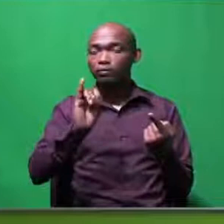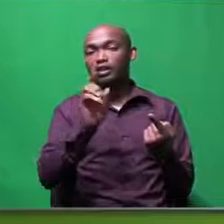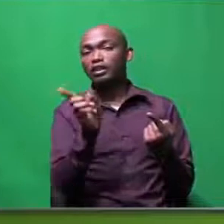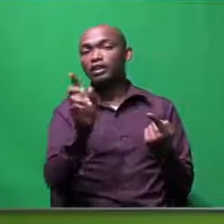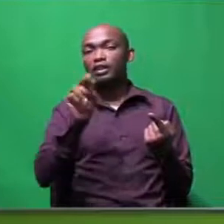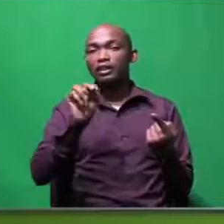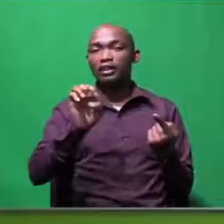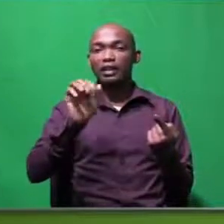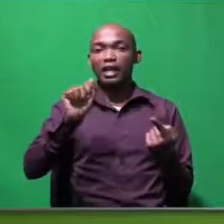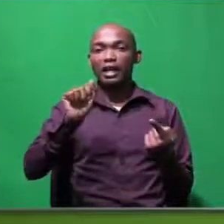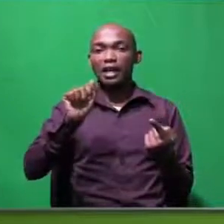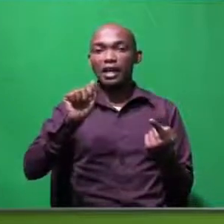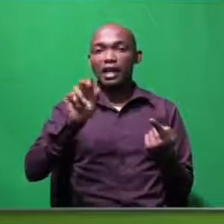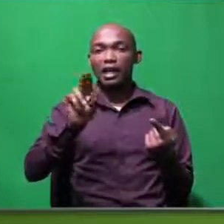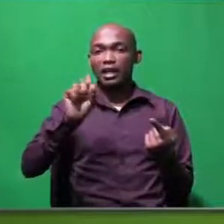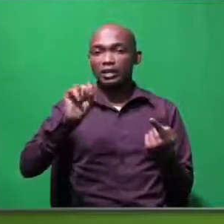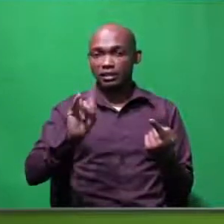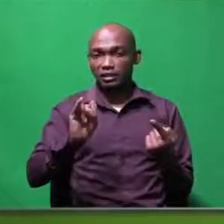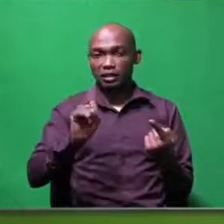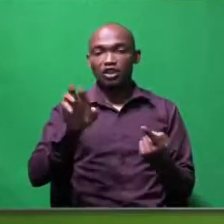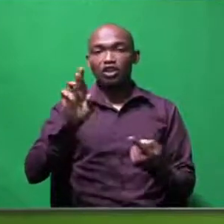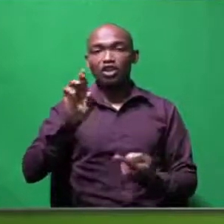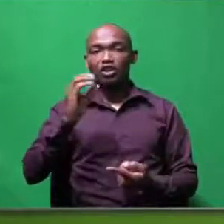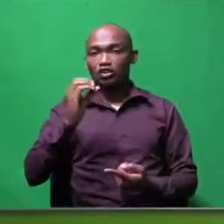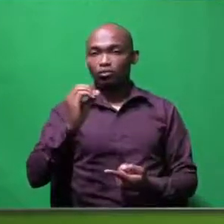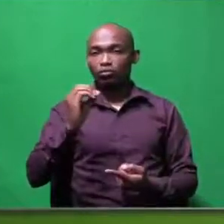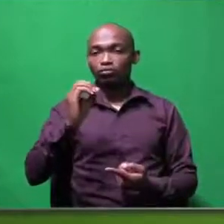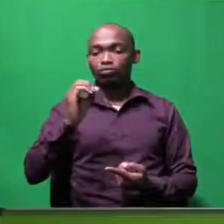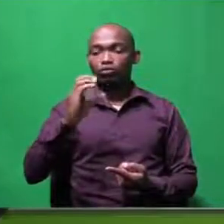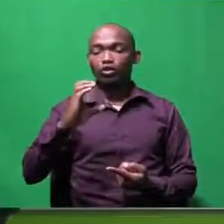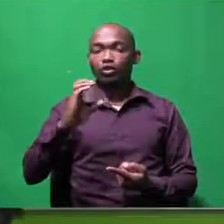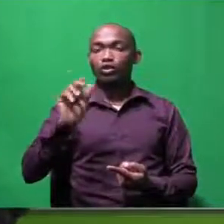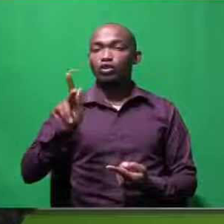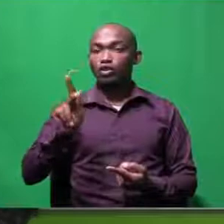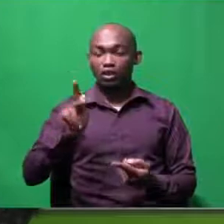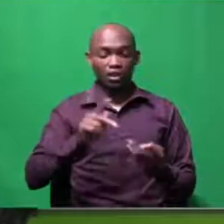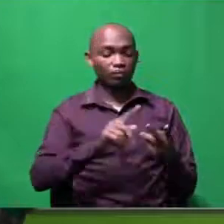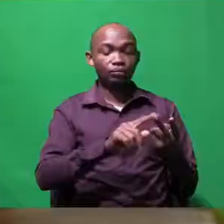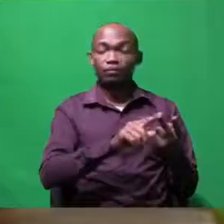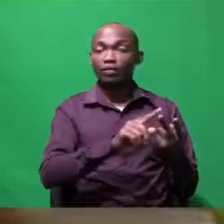rock. A second one we can say